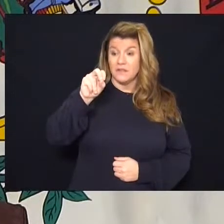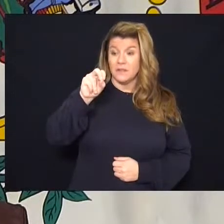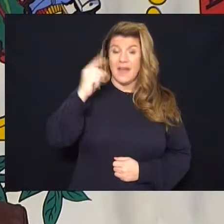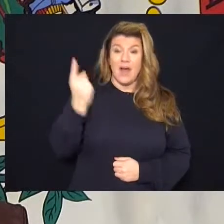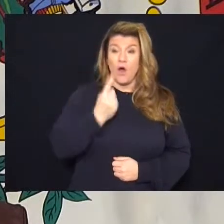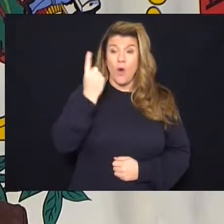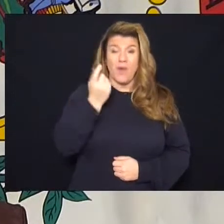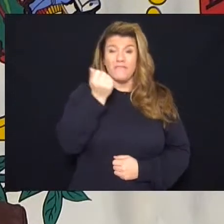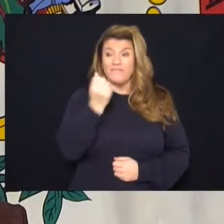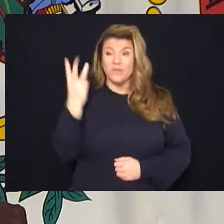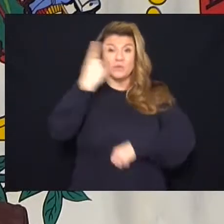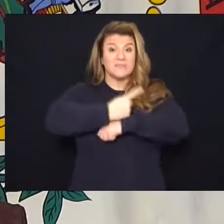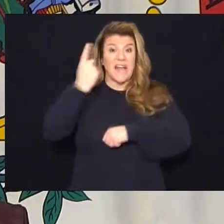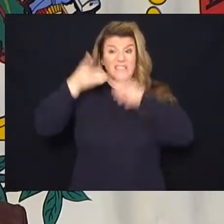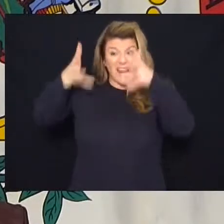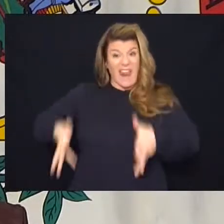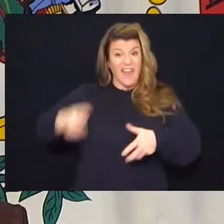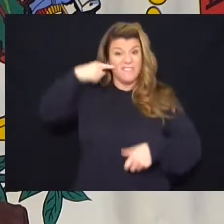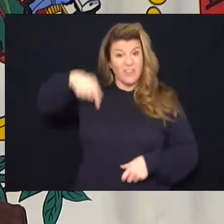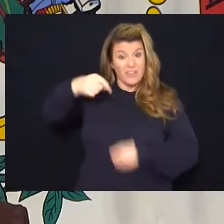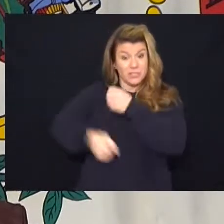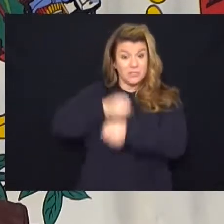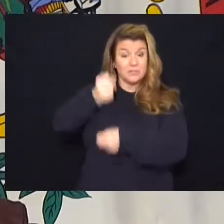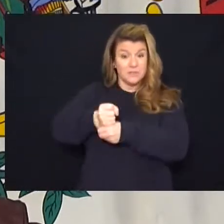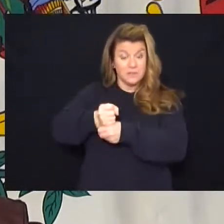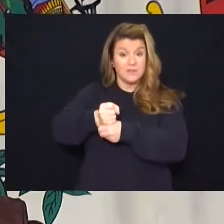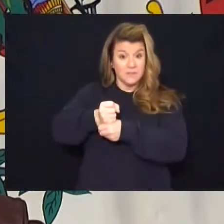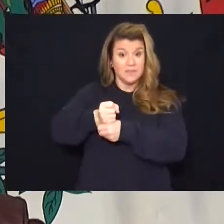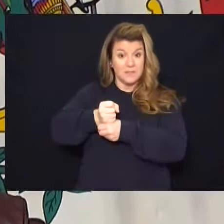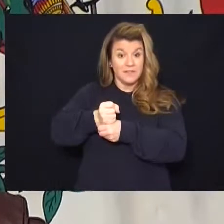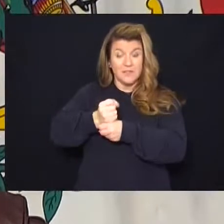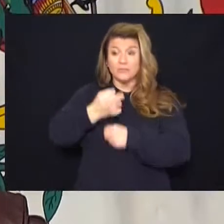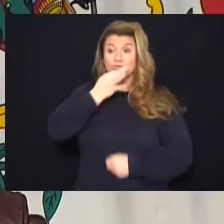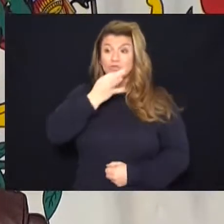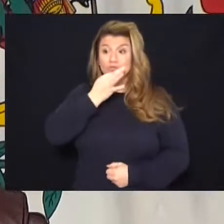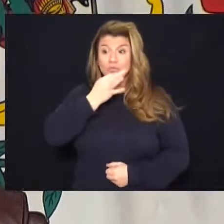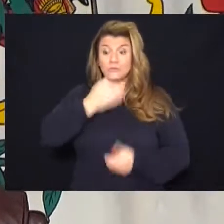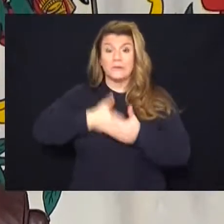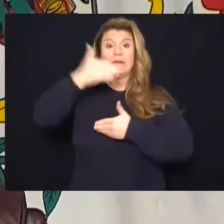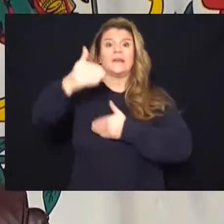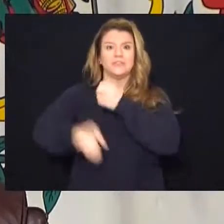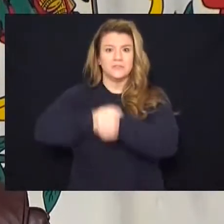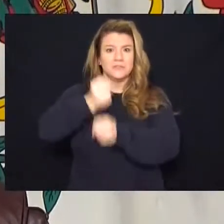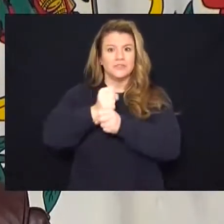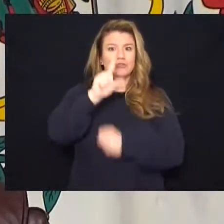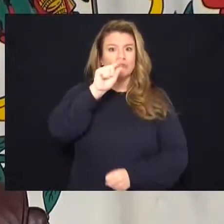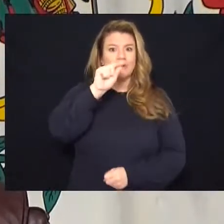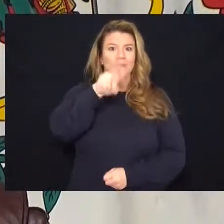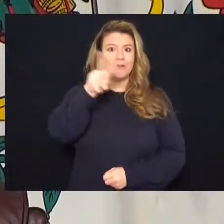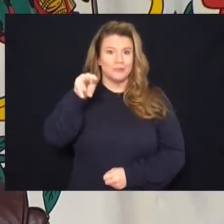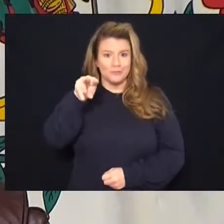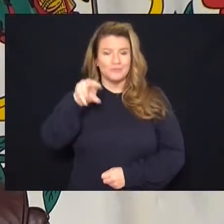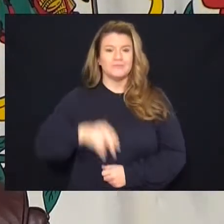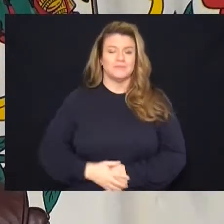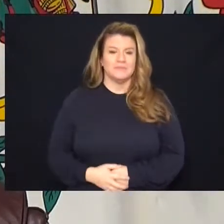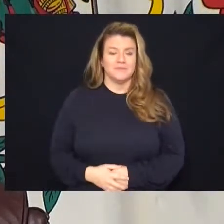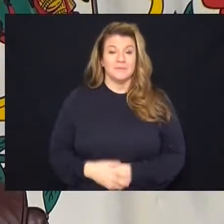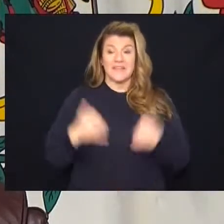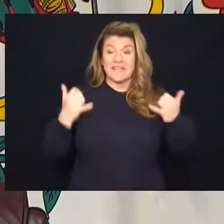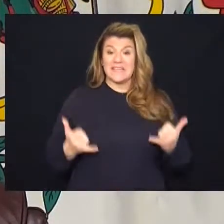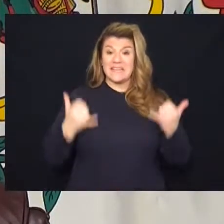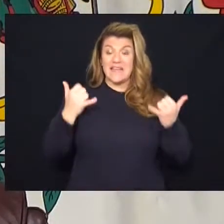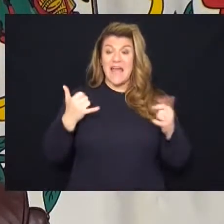Only got a couple days left in this year, and then we're on to 2022. So